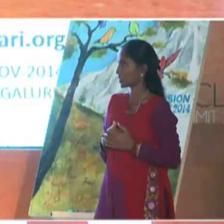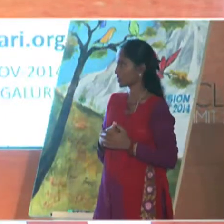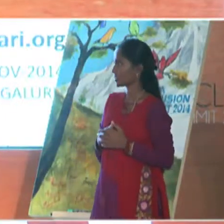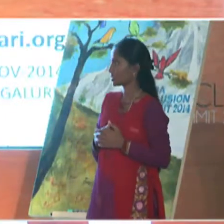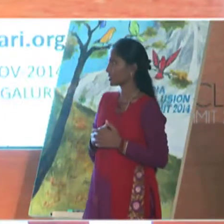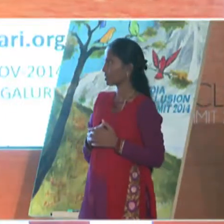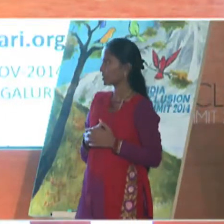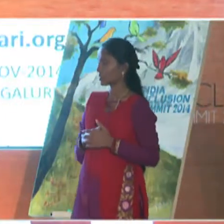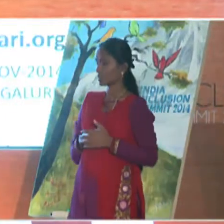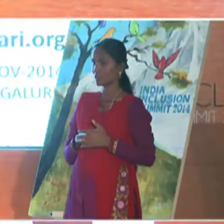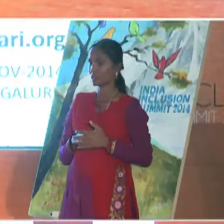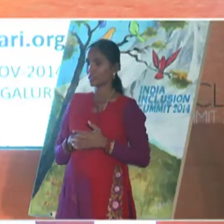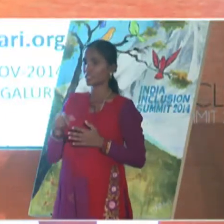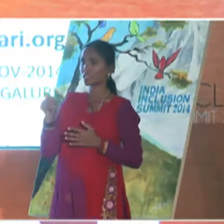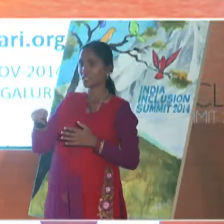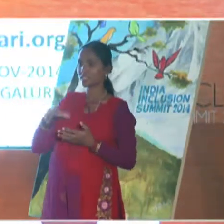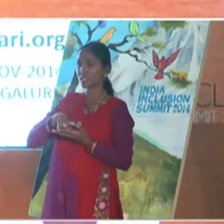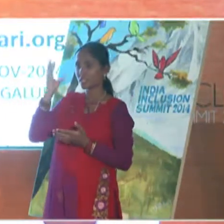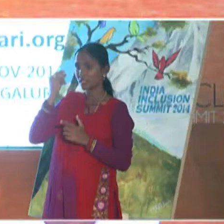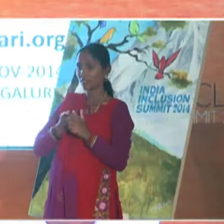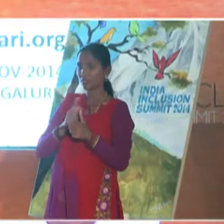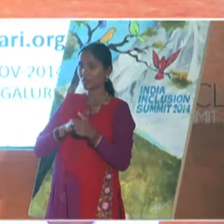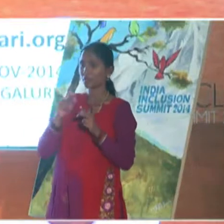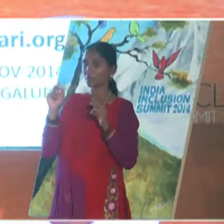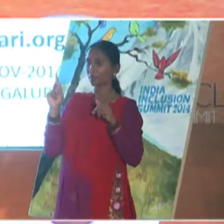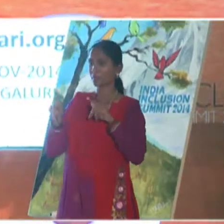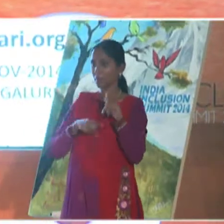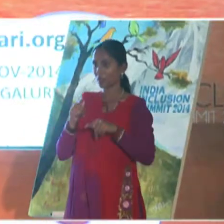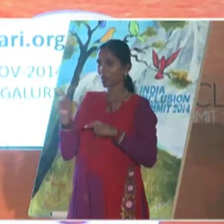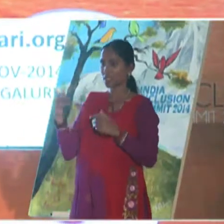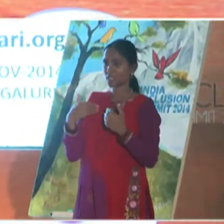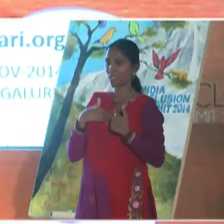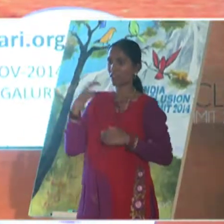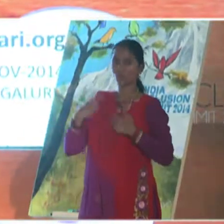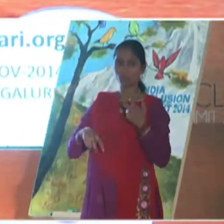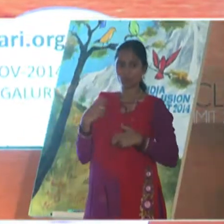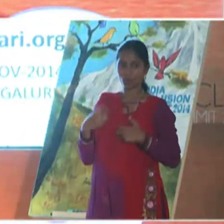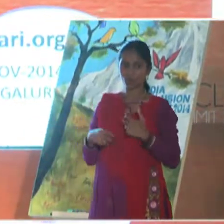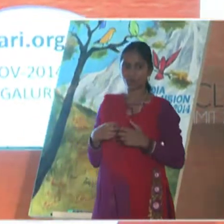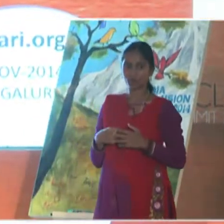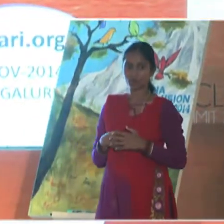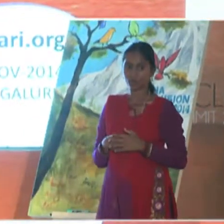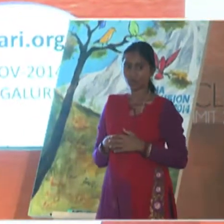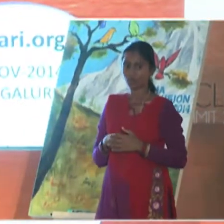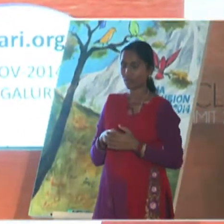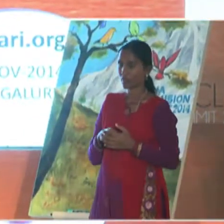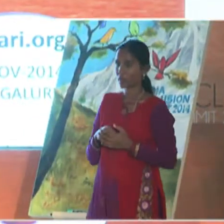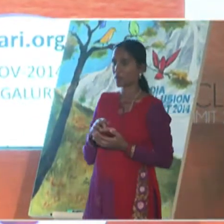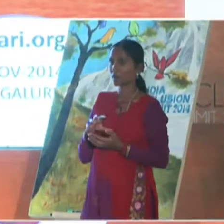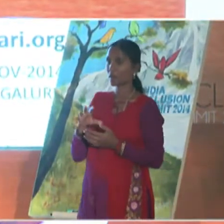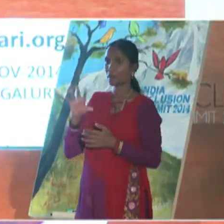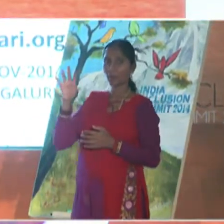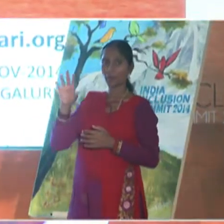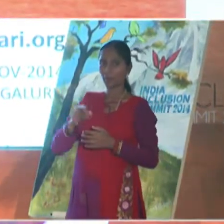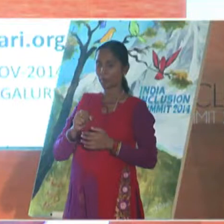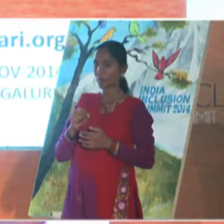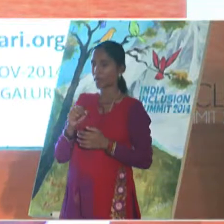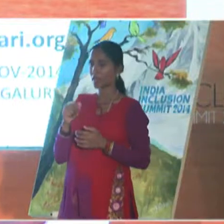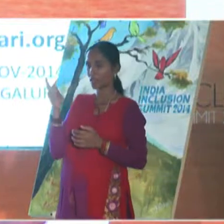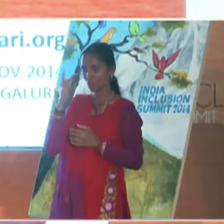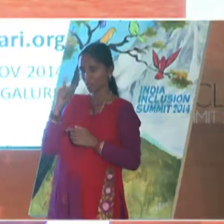see, we normal people, we have a problem. We have a disability by not knowing how to deal with people